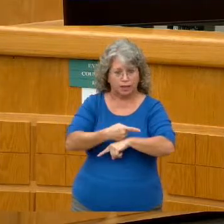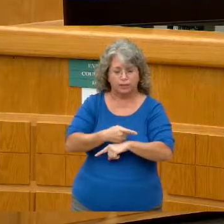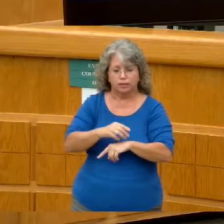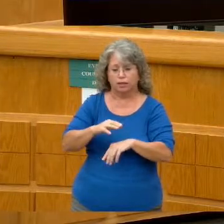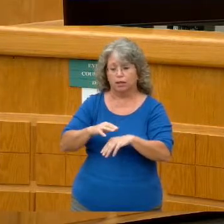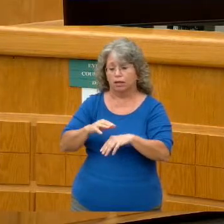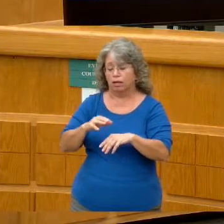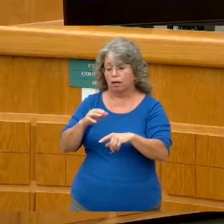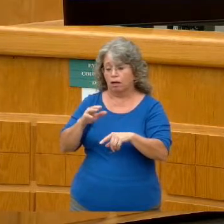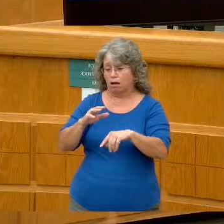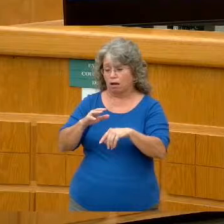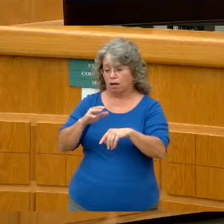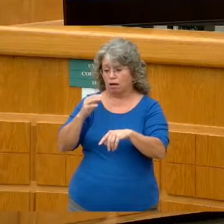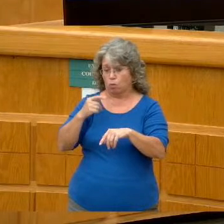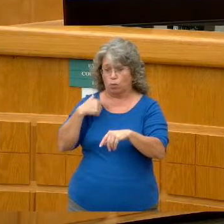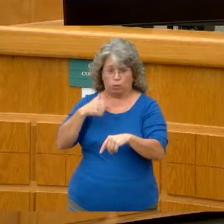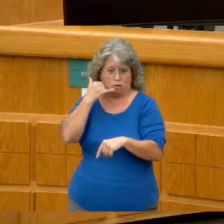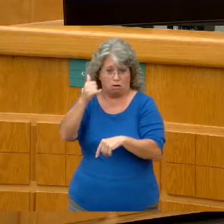if they haven't had any